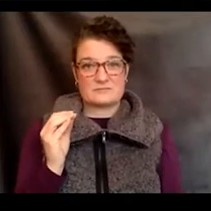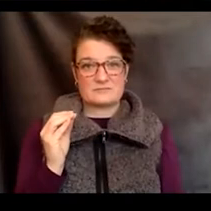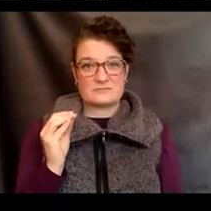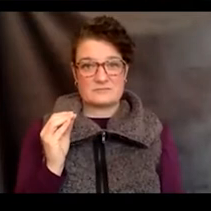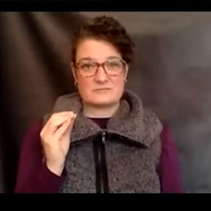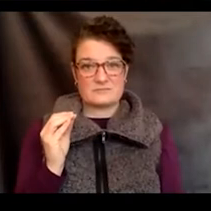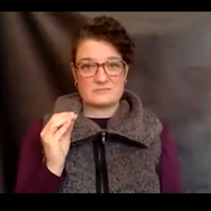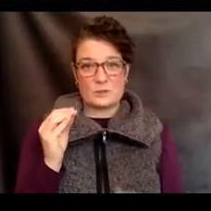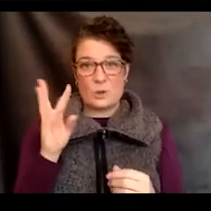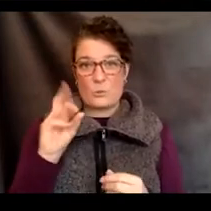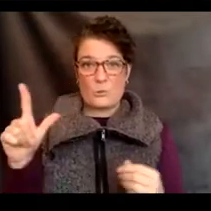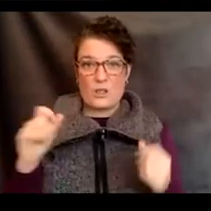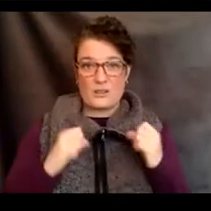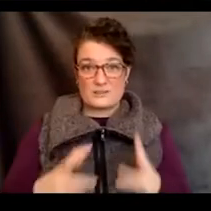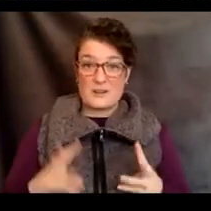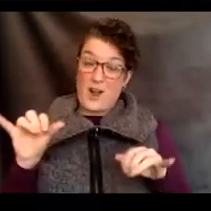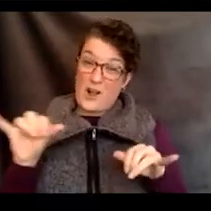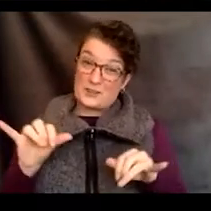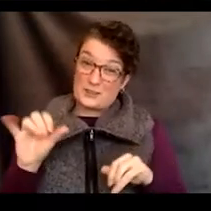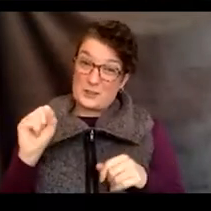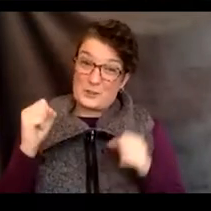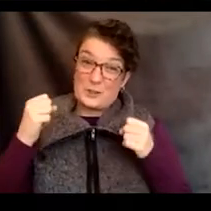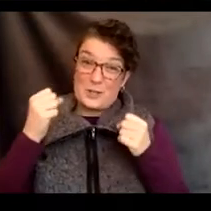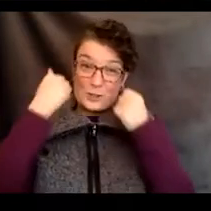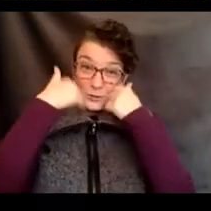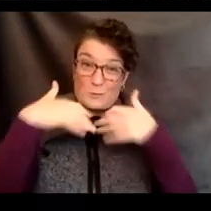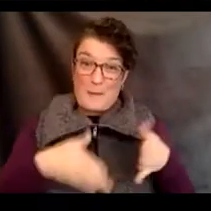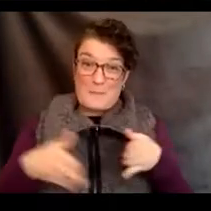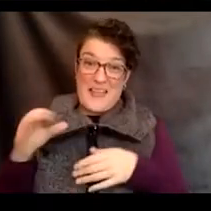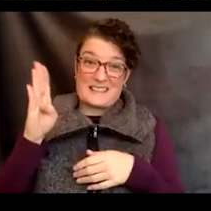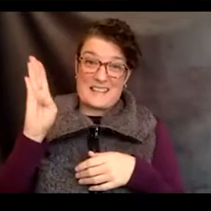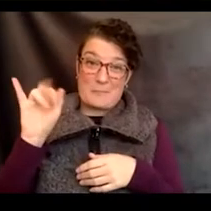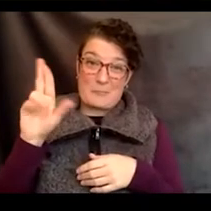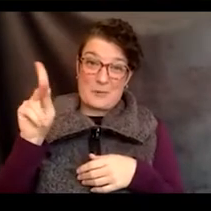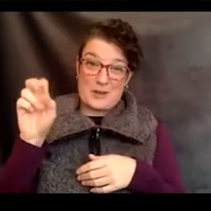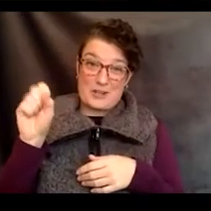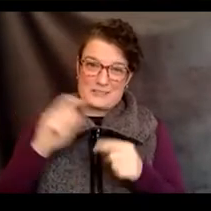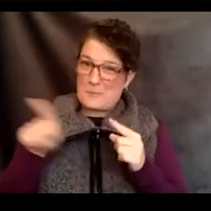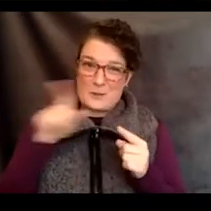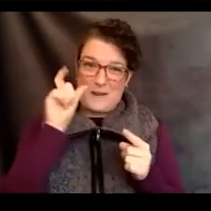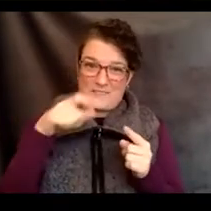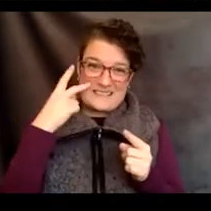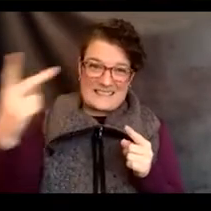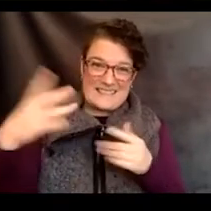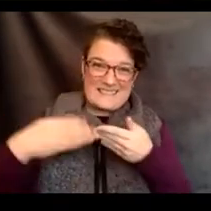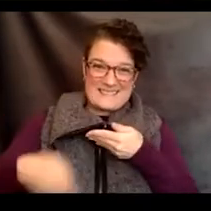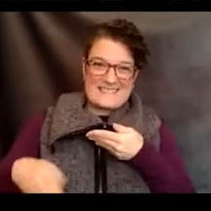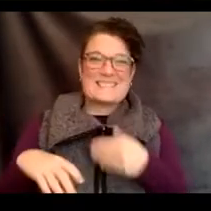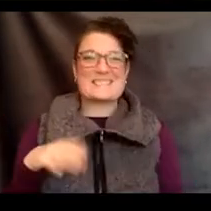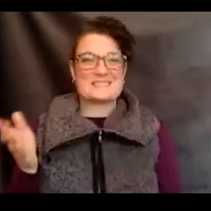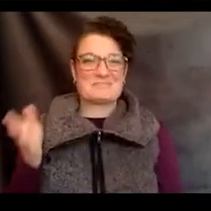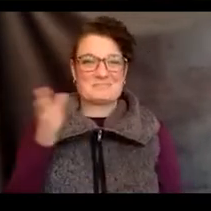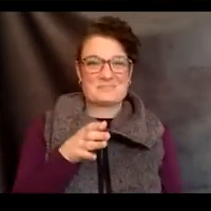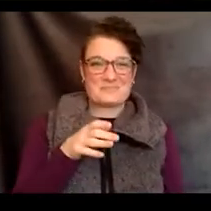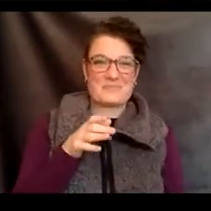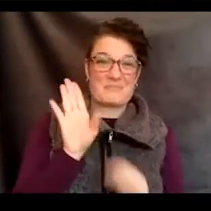and a wool sweater, along with sweatpants and Birkenstocks, but I'm pretty sure you didn't have to see that. On one side,